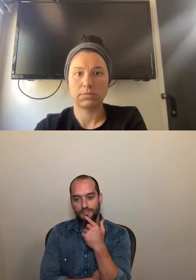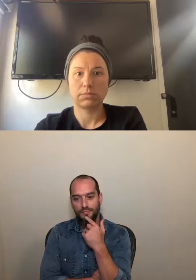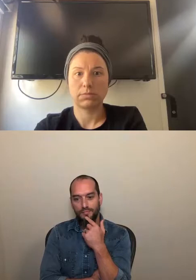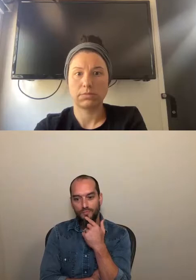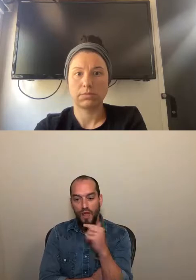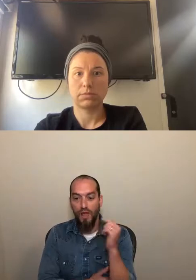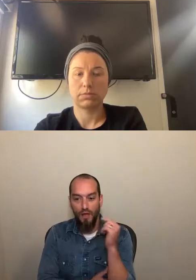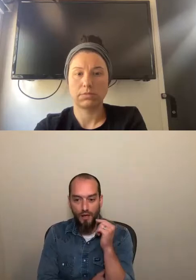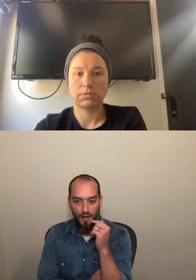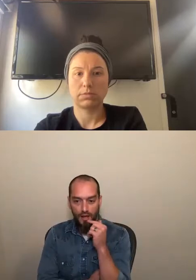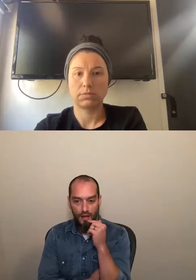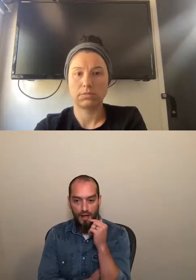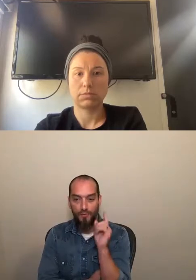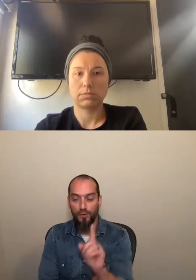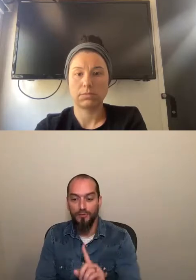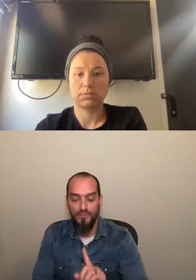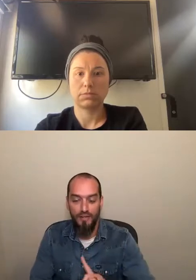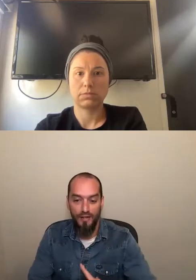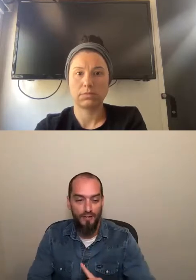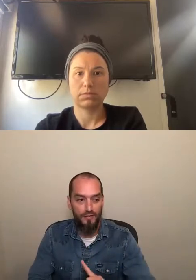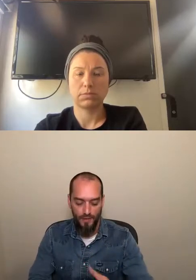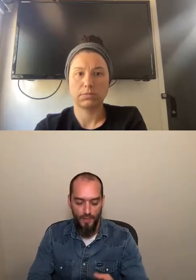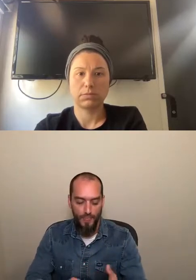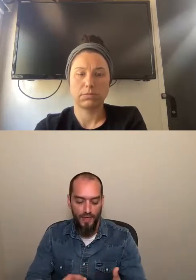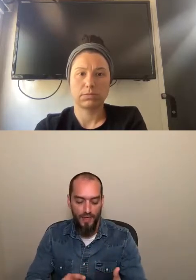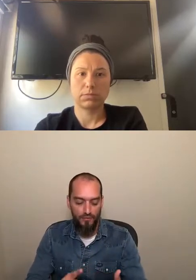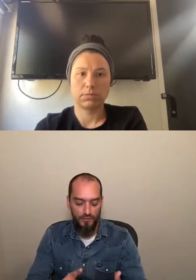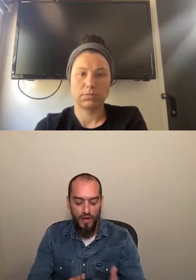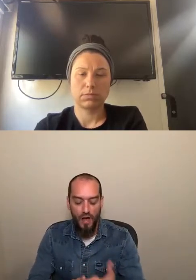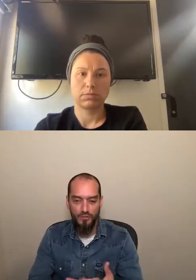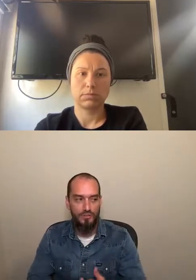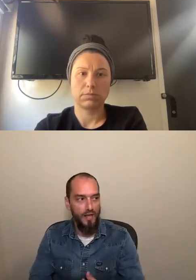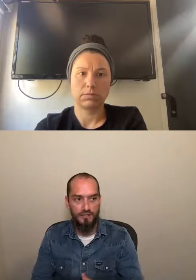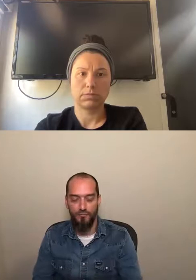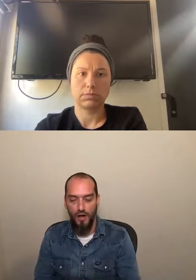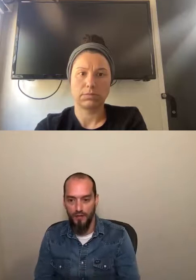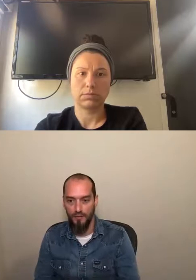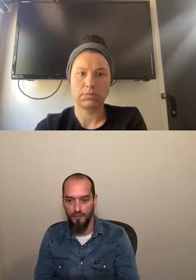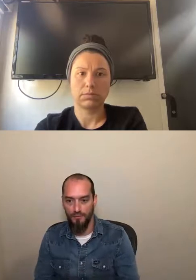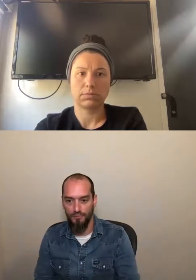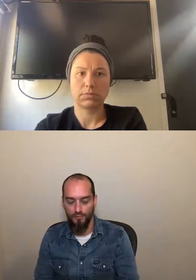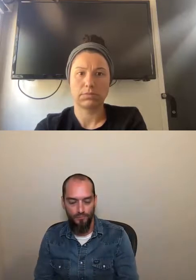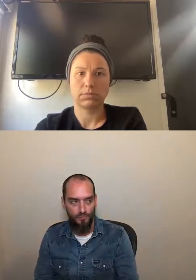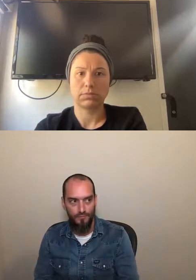progressing. I would almost say, Eric, that if a doctor is testifying,